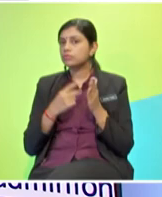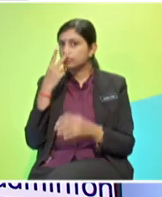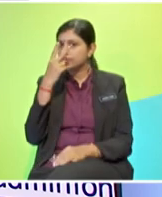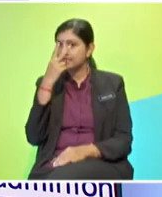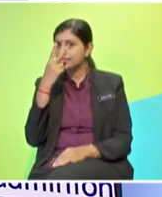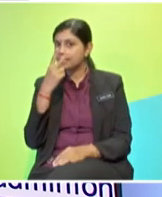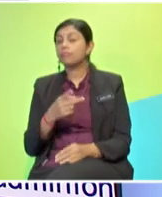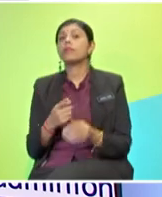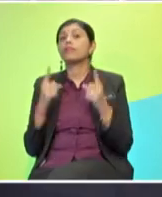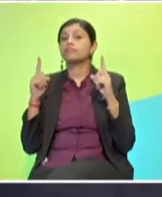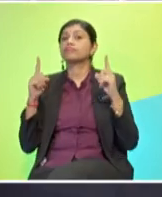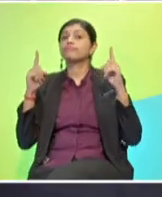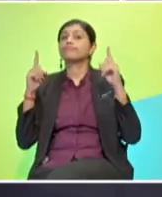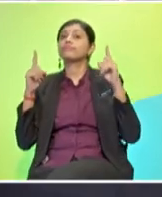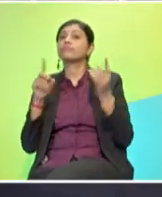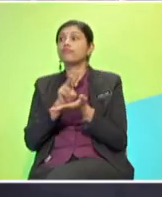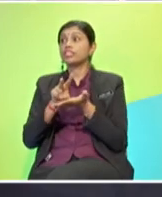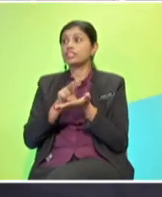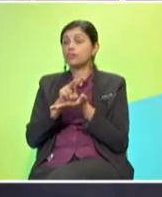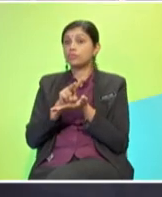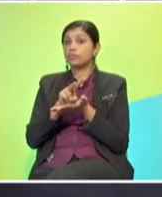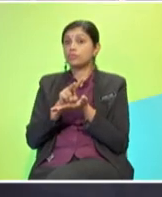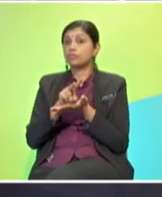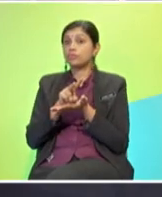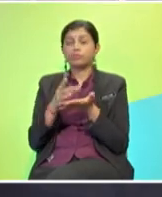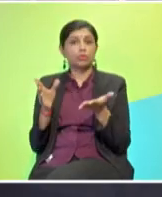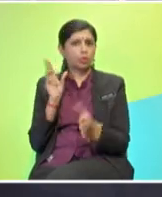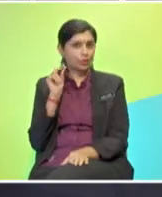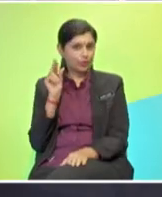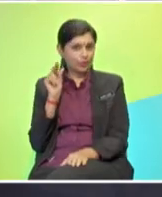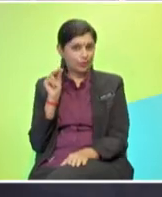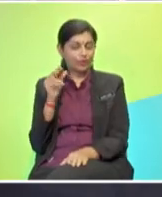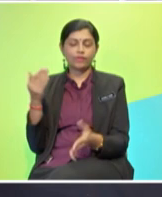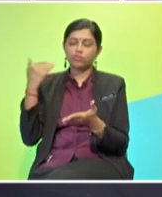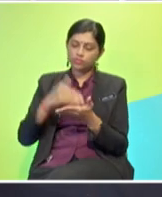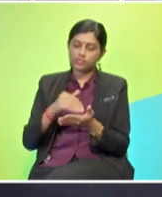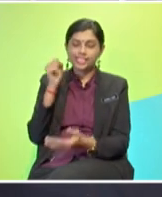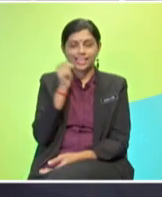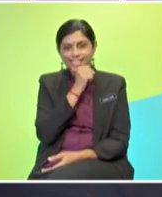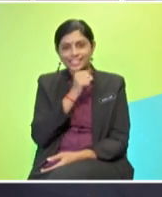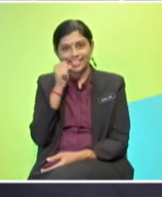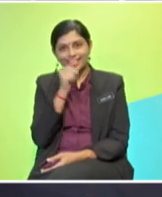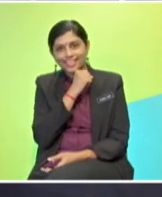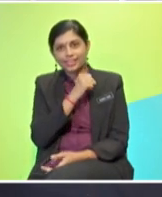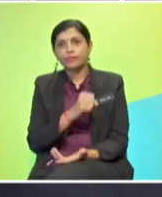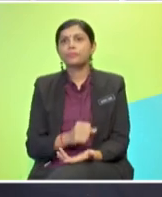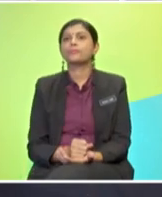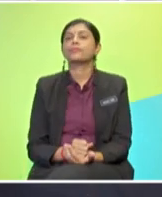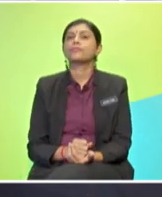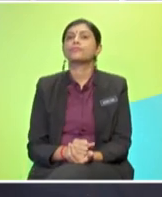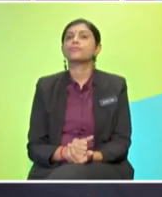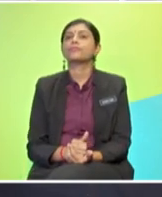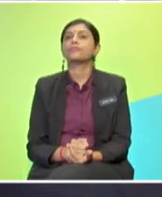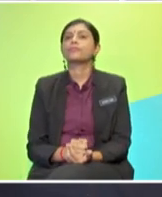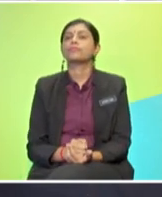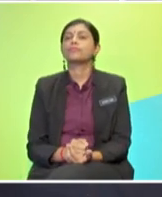special performance. Okay, we are going to sing again the I Love To song. All right. And I would like to dedicate